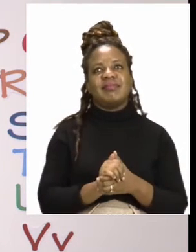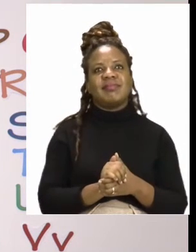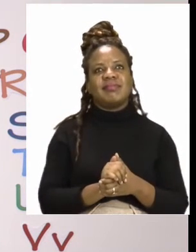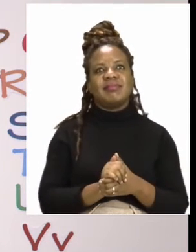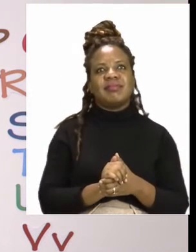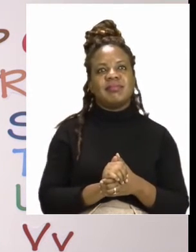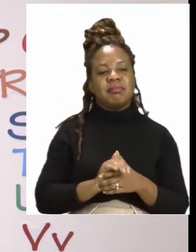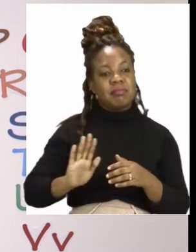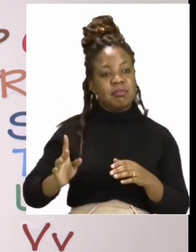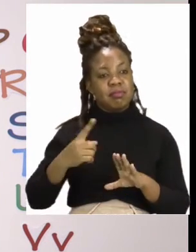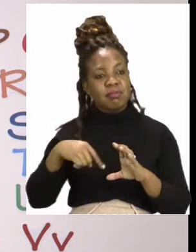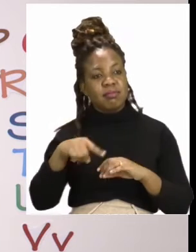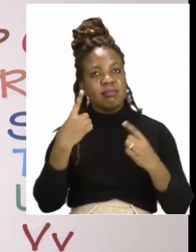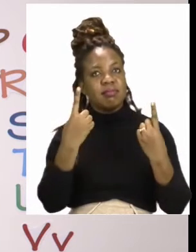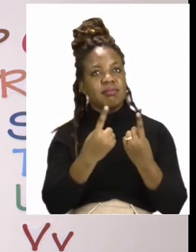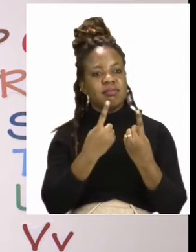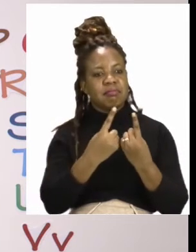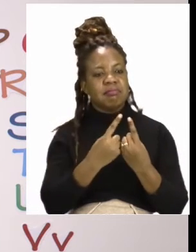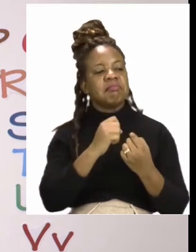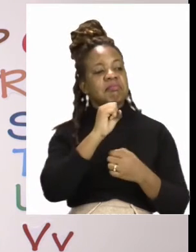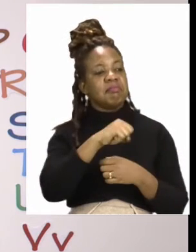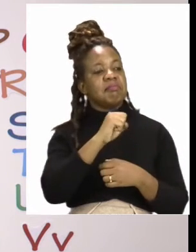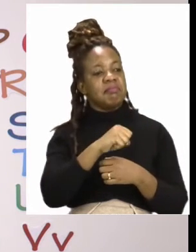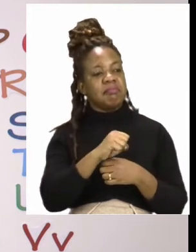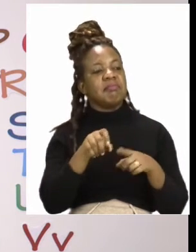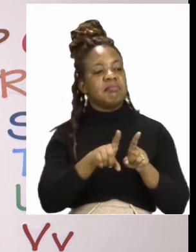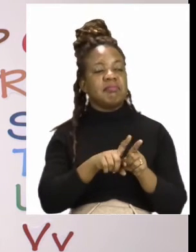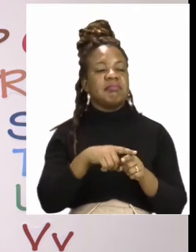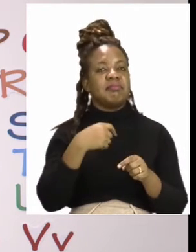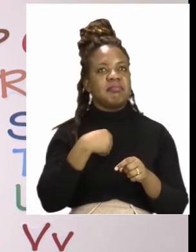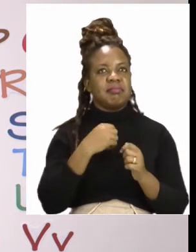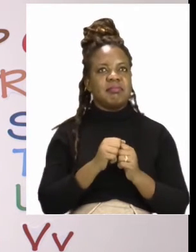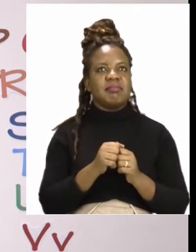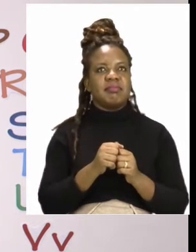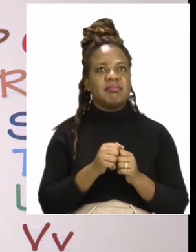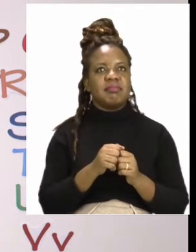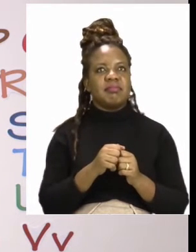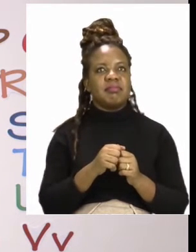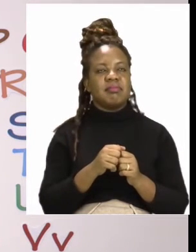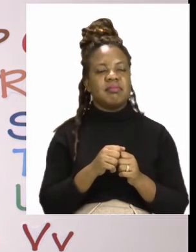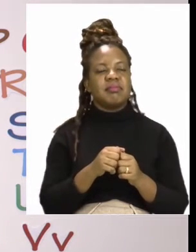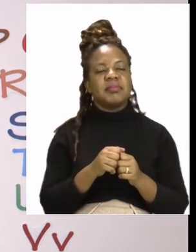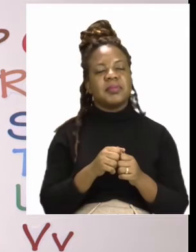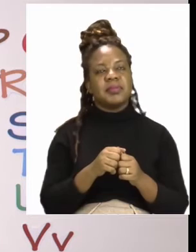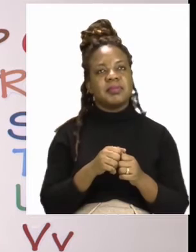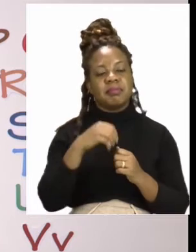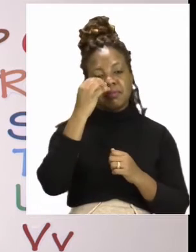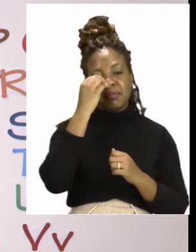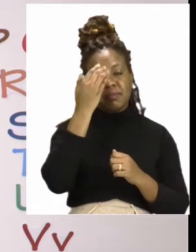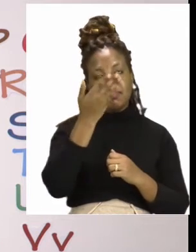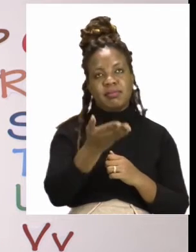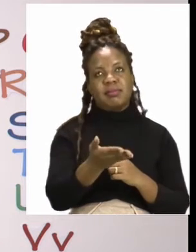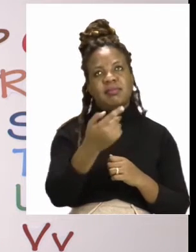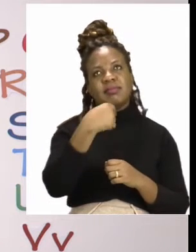want to go outside and play? Me too. But let's say goodbye to our friends first. So, from Sashi